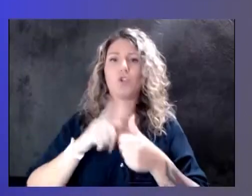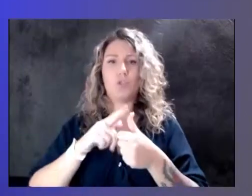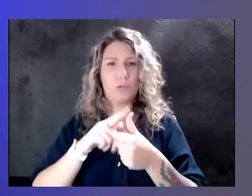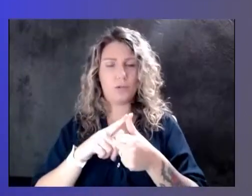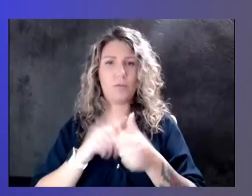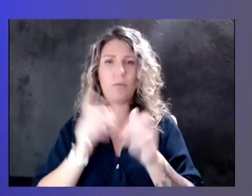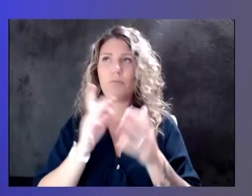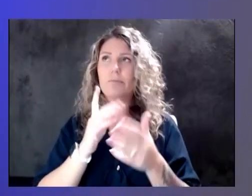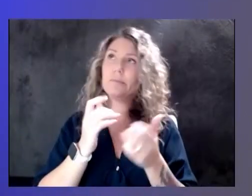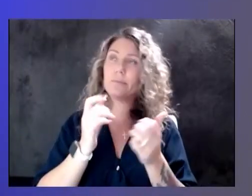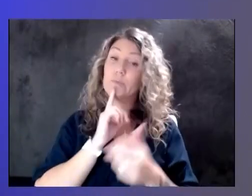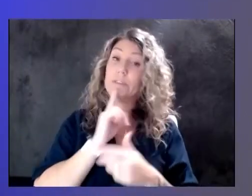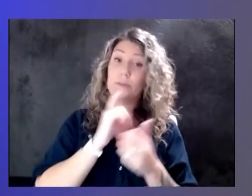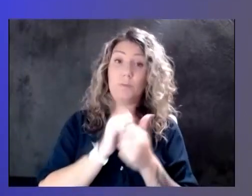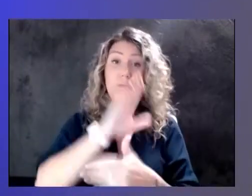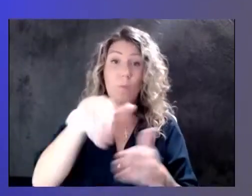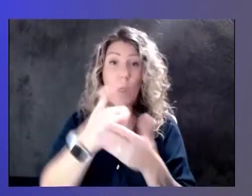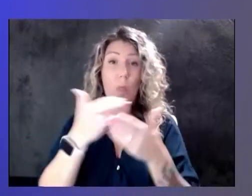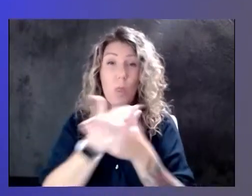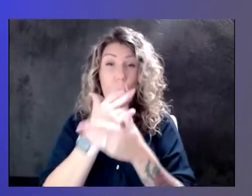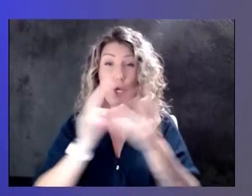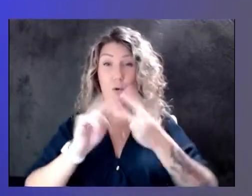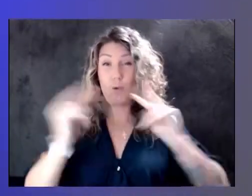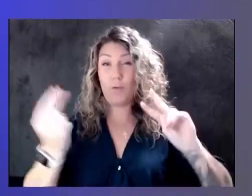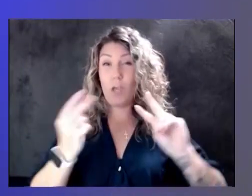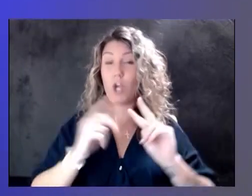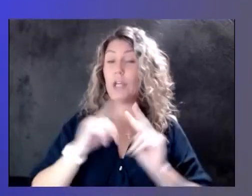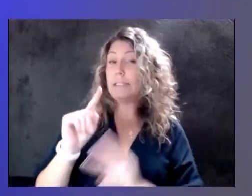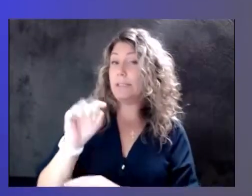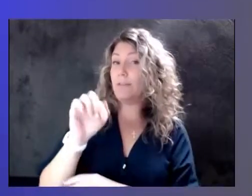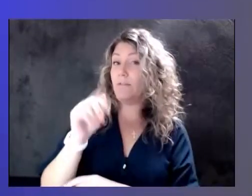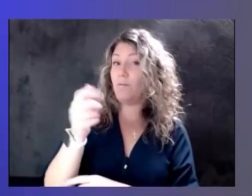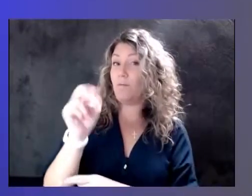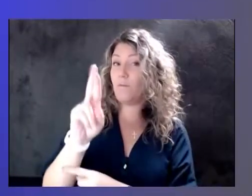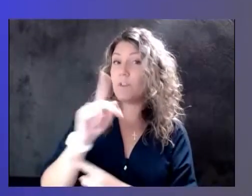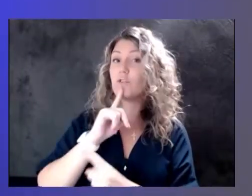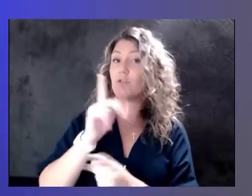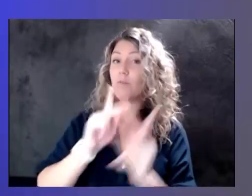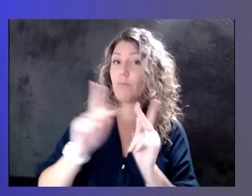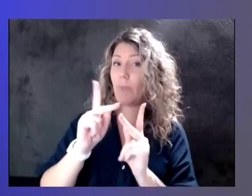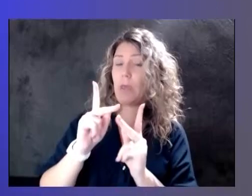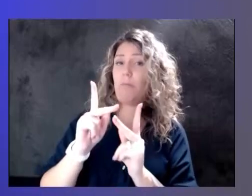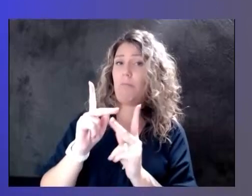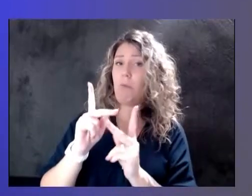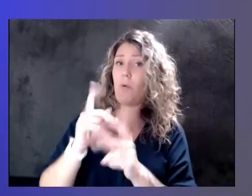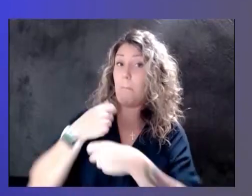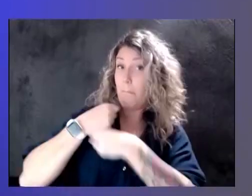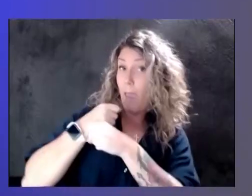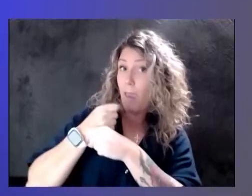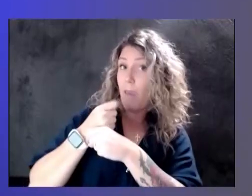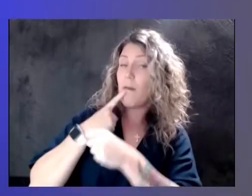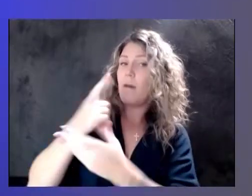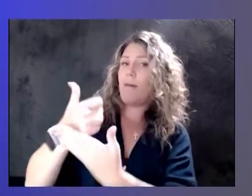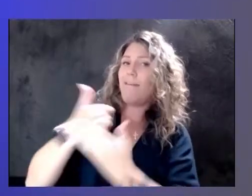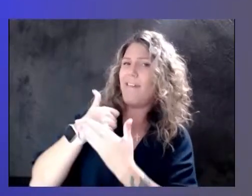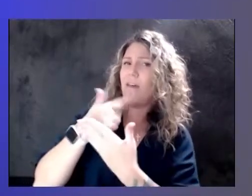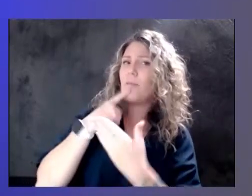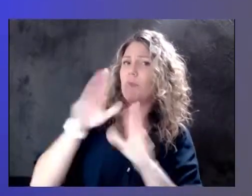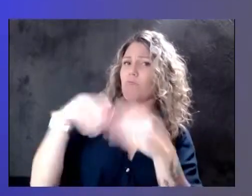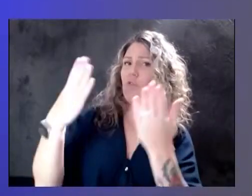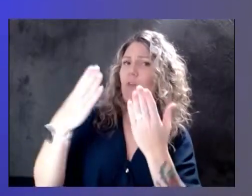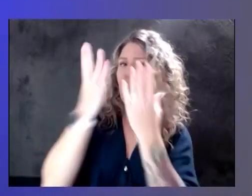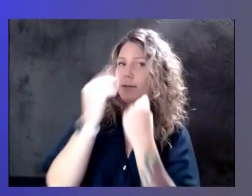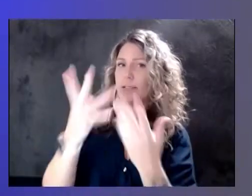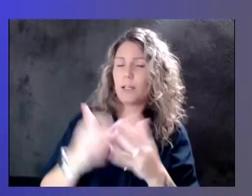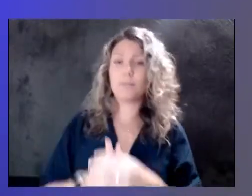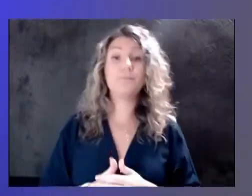of the emerging variants. Our vendors help us out. The people that make the test, that we buy the test from, they're going to help us out and kind of provide that data as well. The